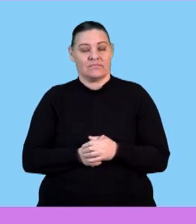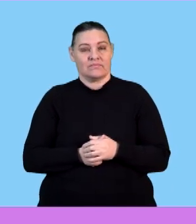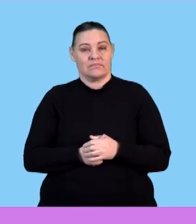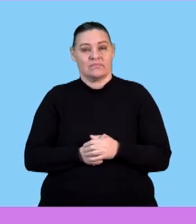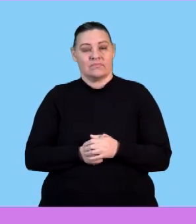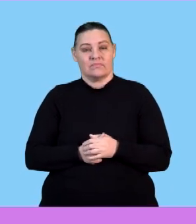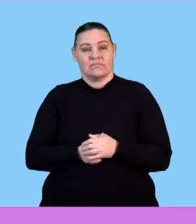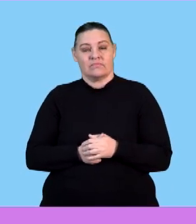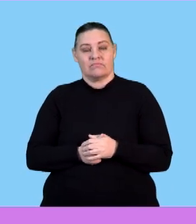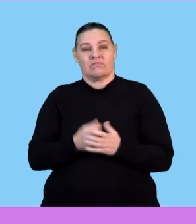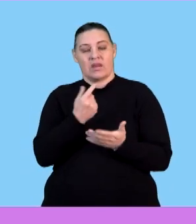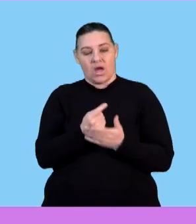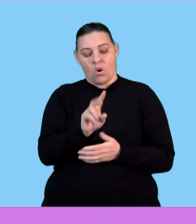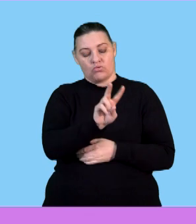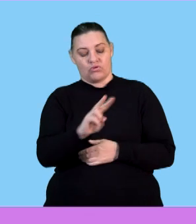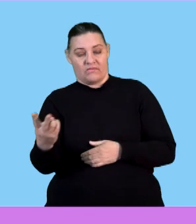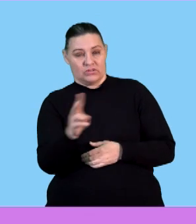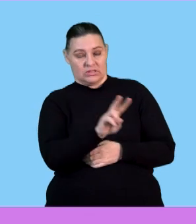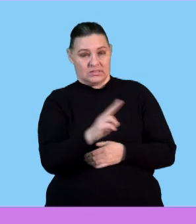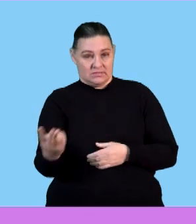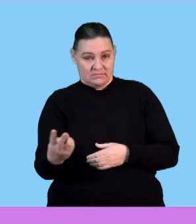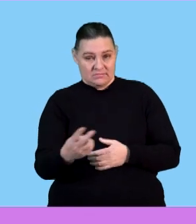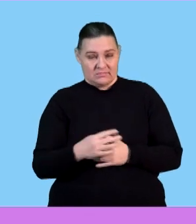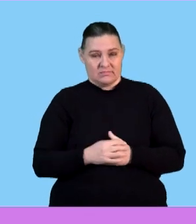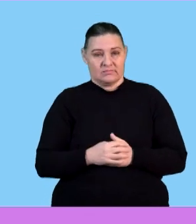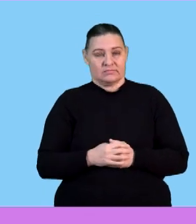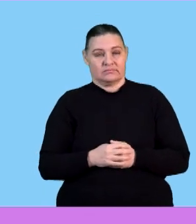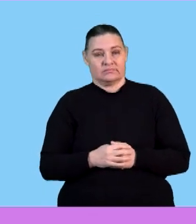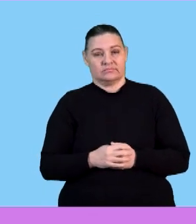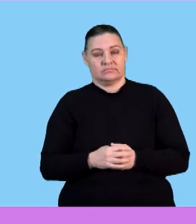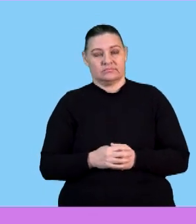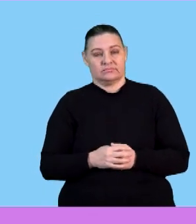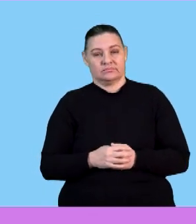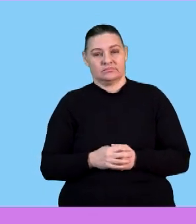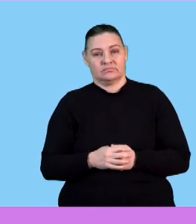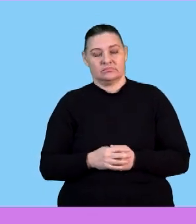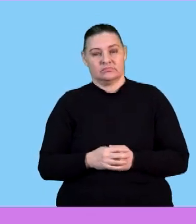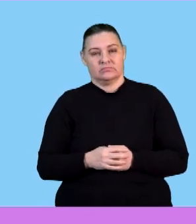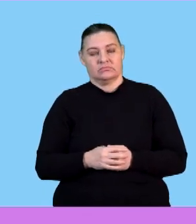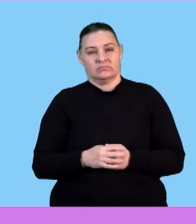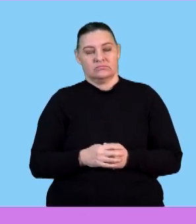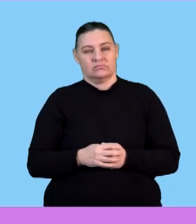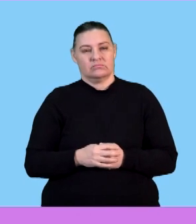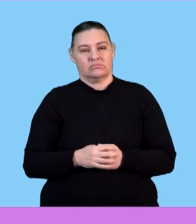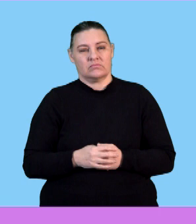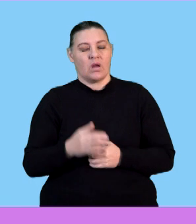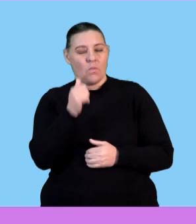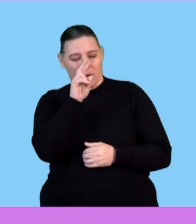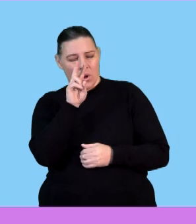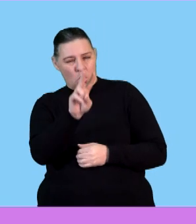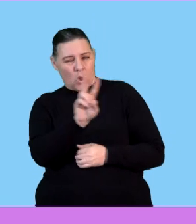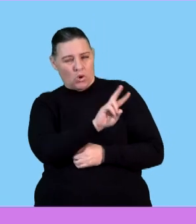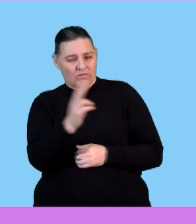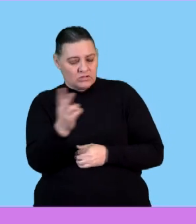So now we get to the conversions part. All right, there you go. Conversions. When we